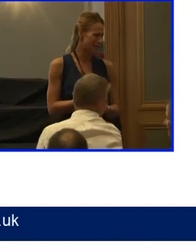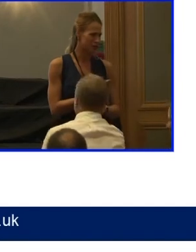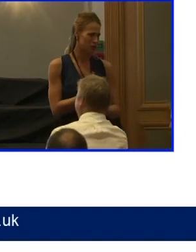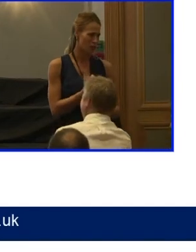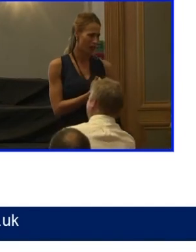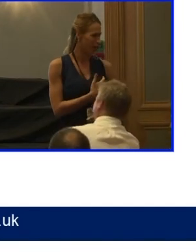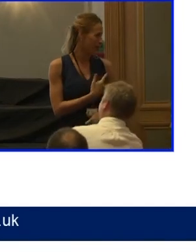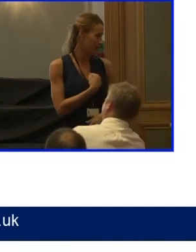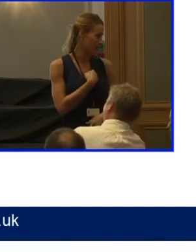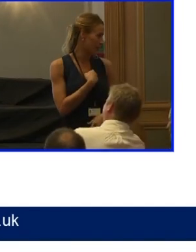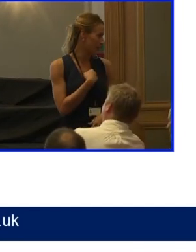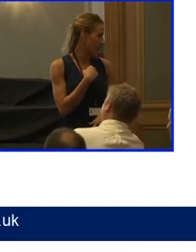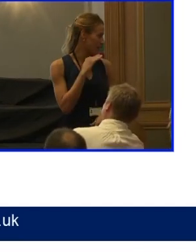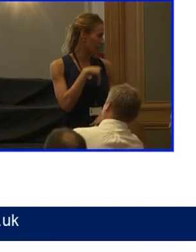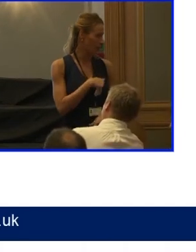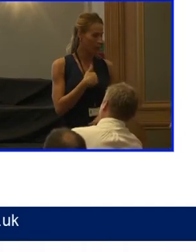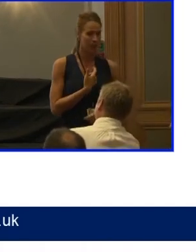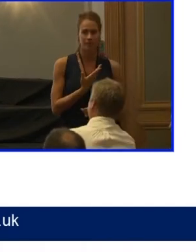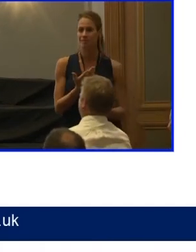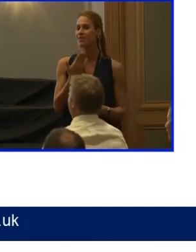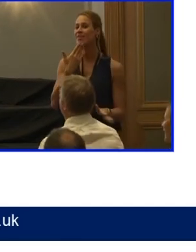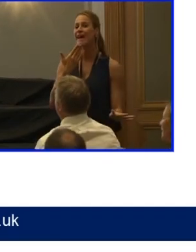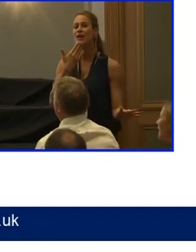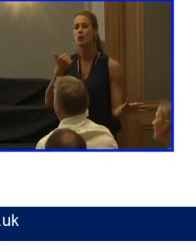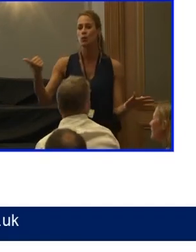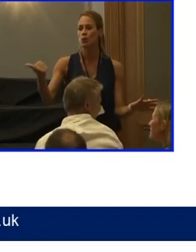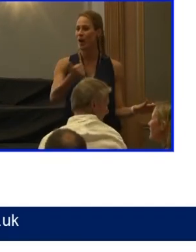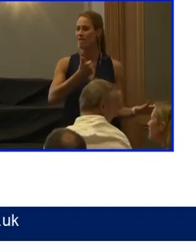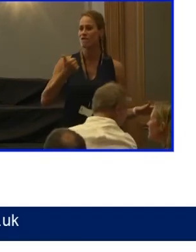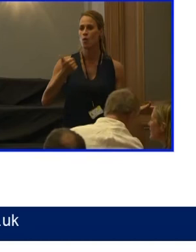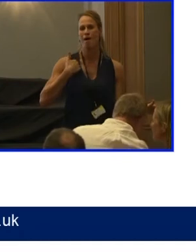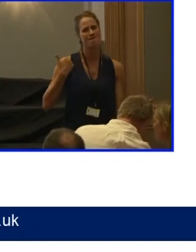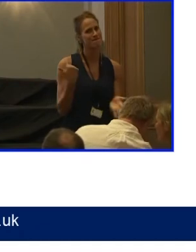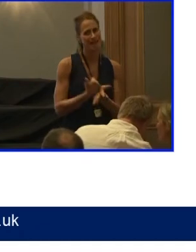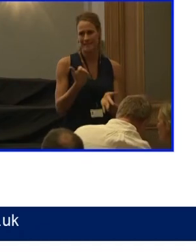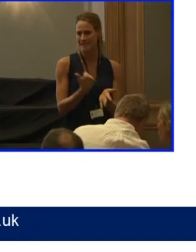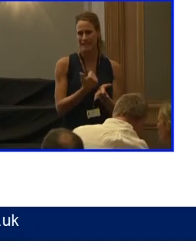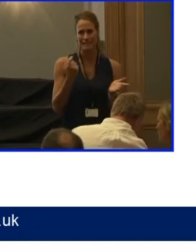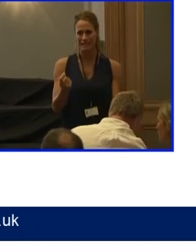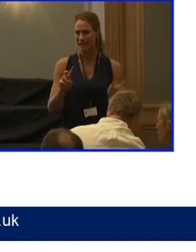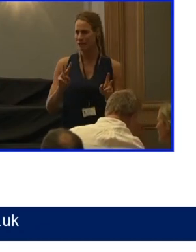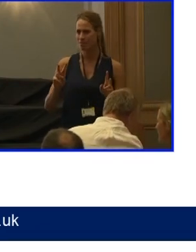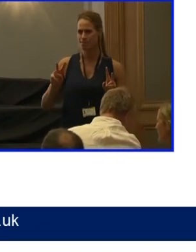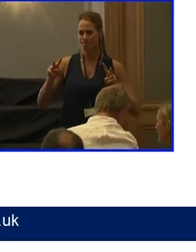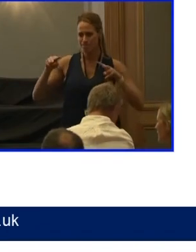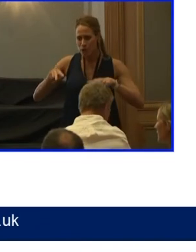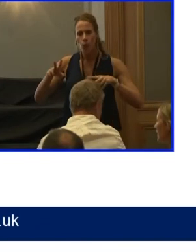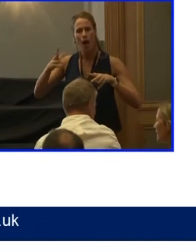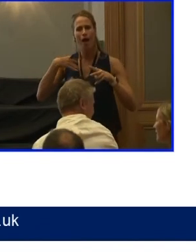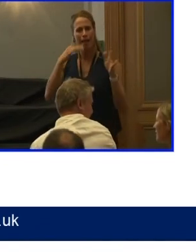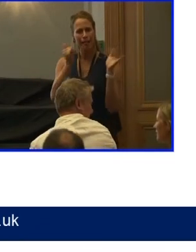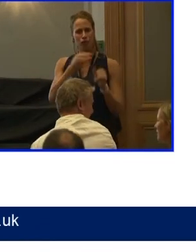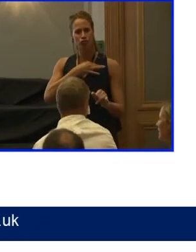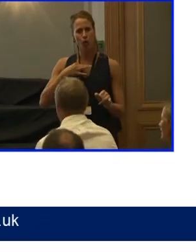Mital, thank you very, very much for that really great overview and whiz through the clinical trials process. Mital's